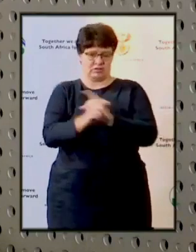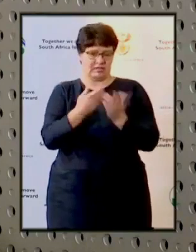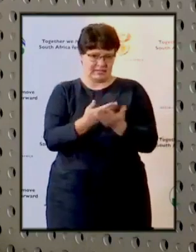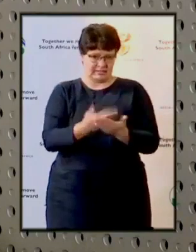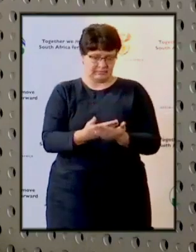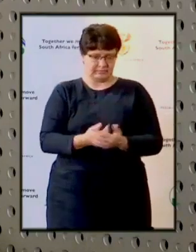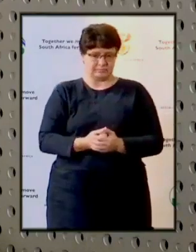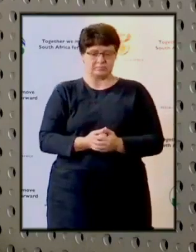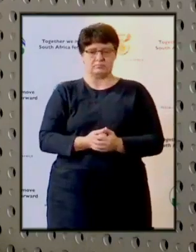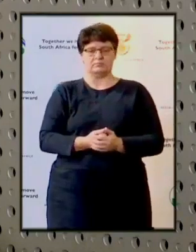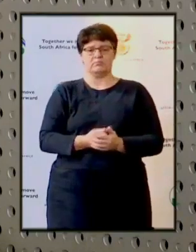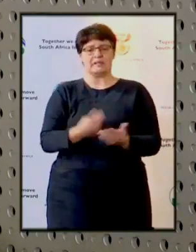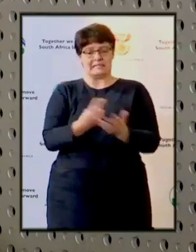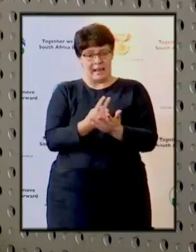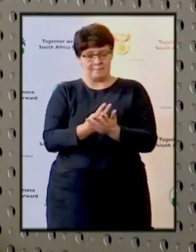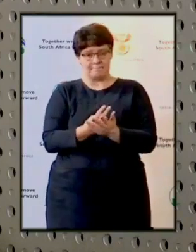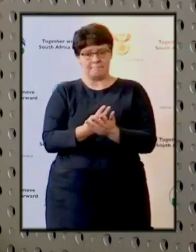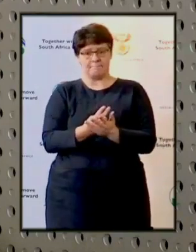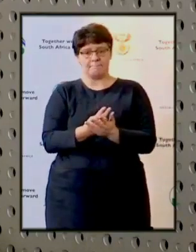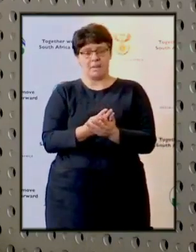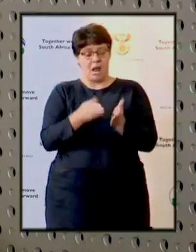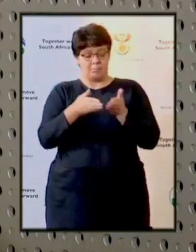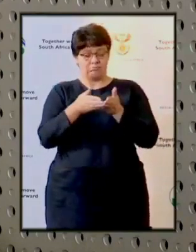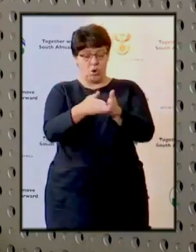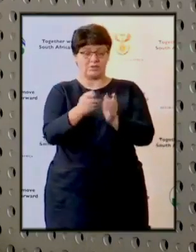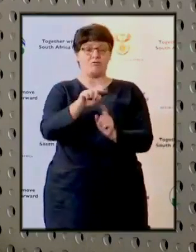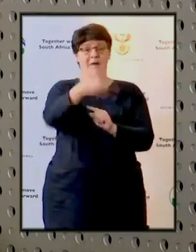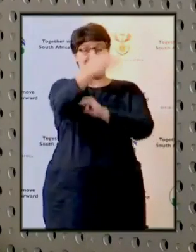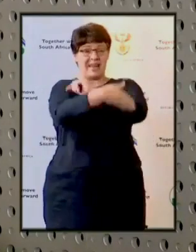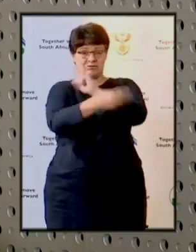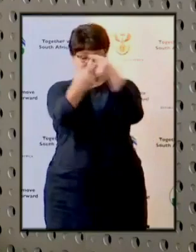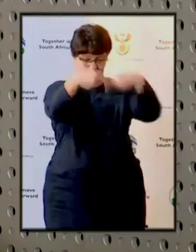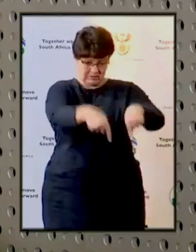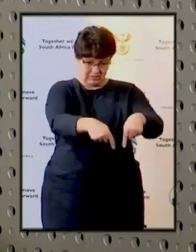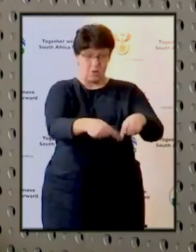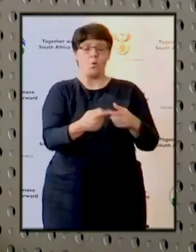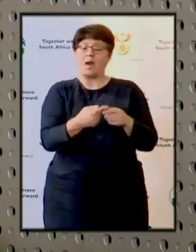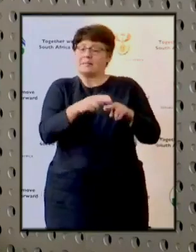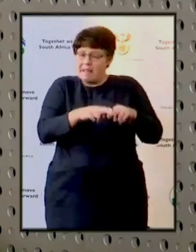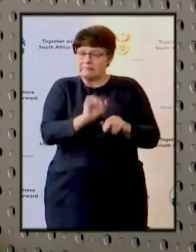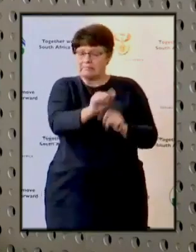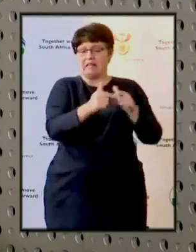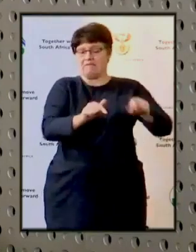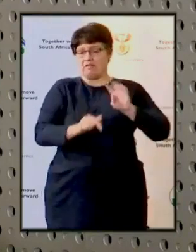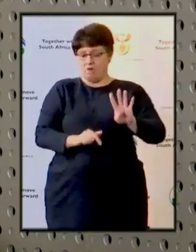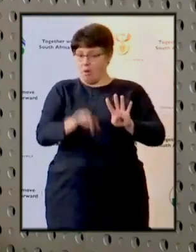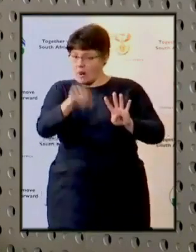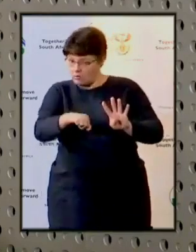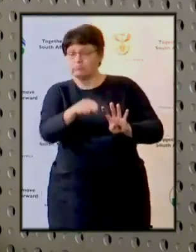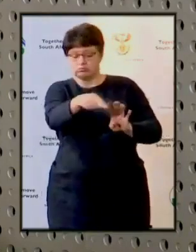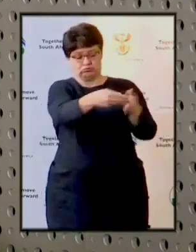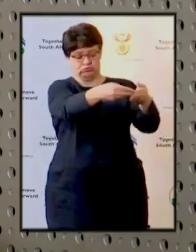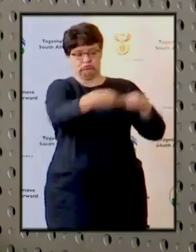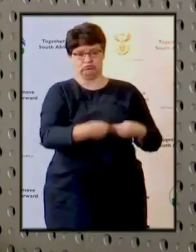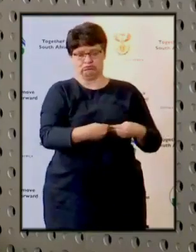And things that are coming from the ports, those that are allowed under level 4, can also be